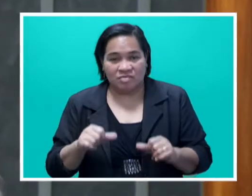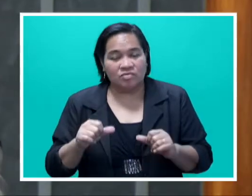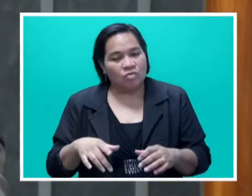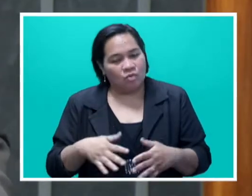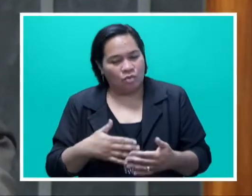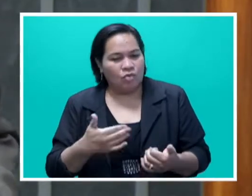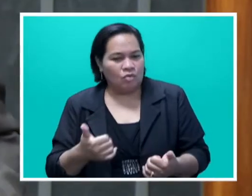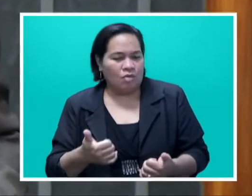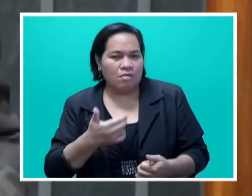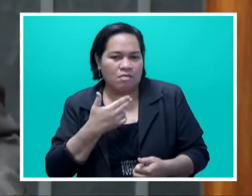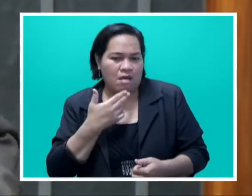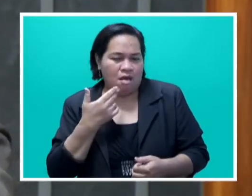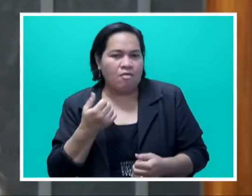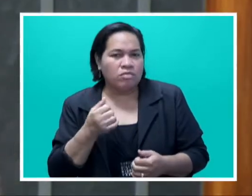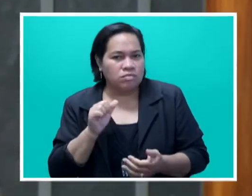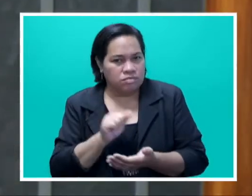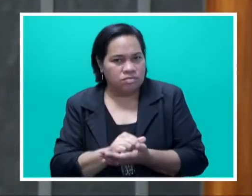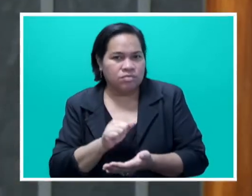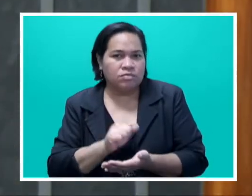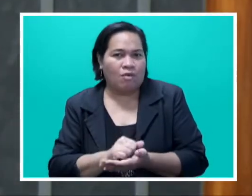grace, and charm.